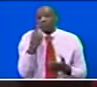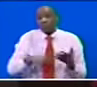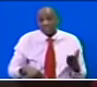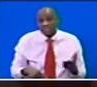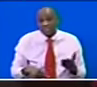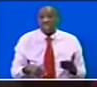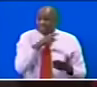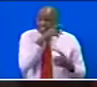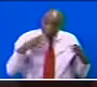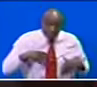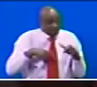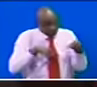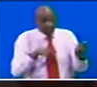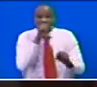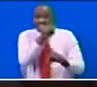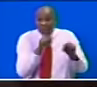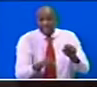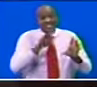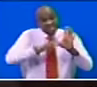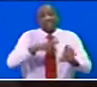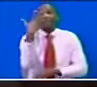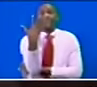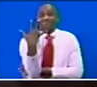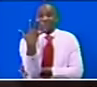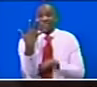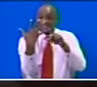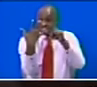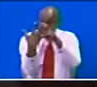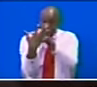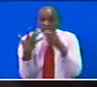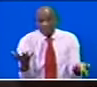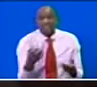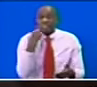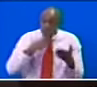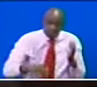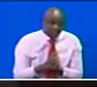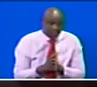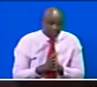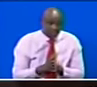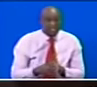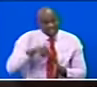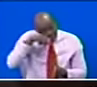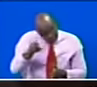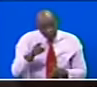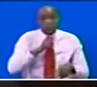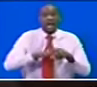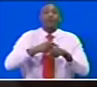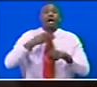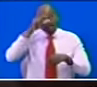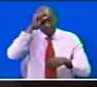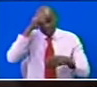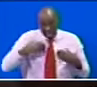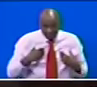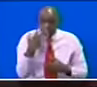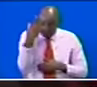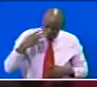Sababu wale mabwana wamegawanya viti vitano. Vile vitano wamesema kwamba hata wakiunda serikali, wale